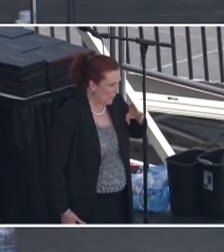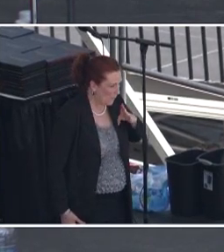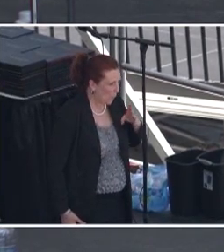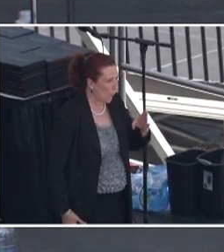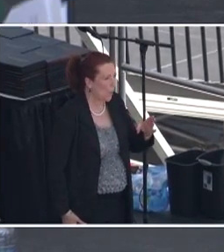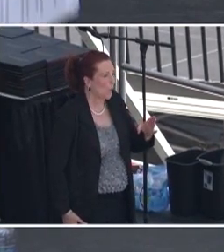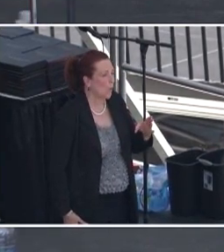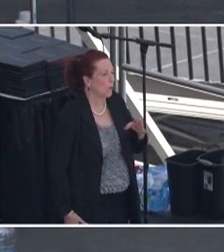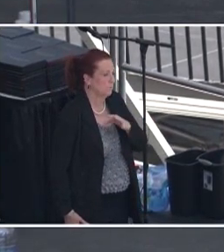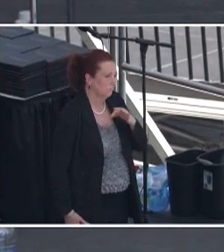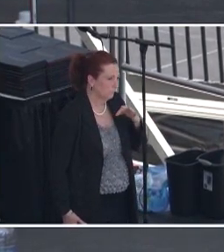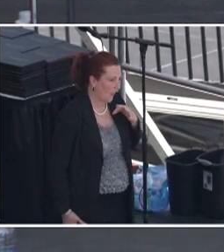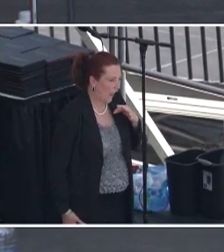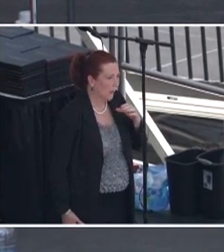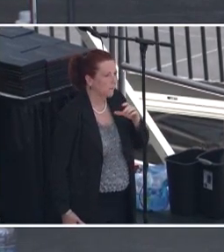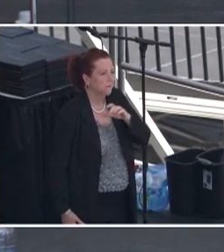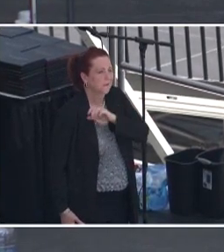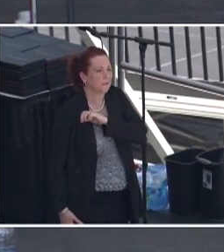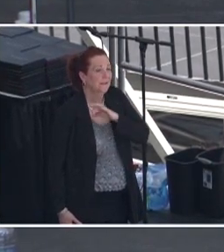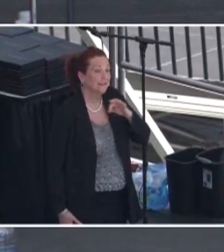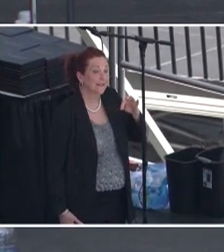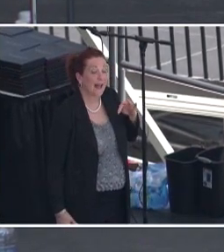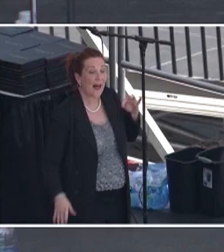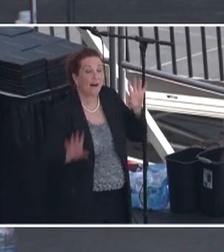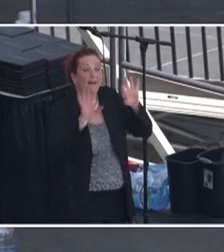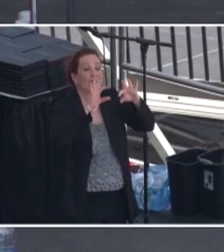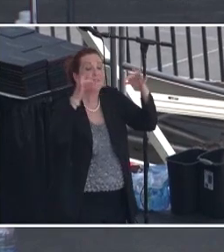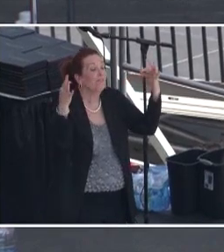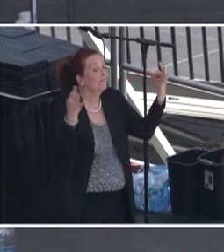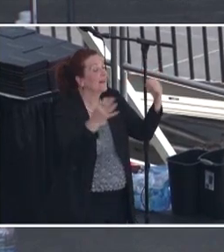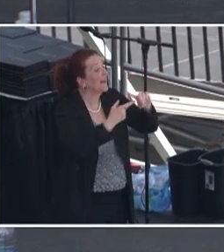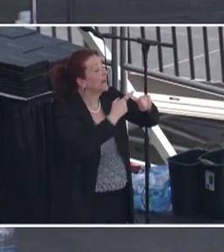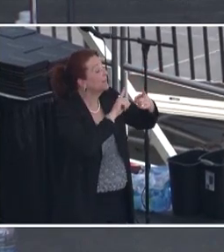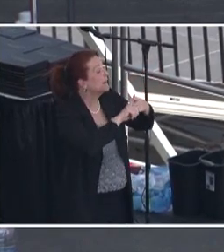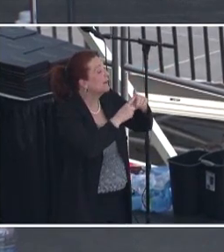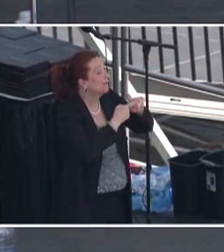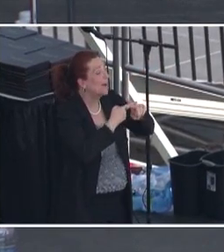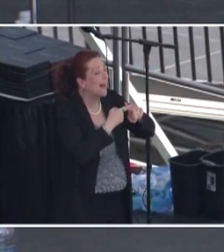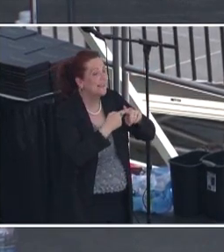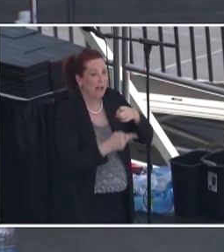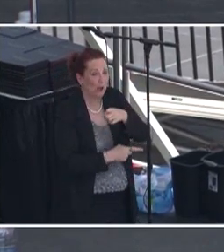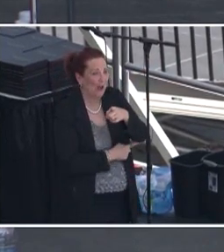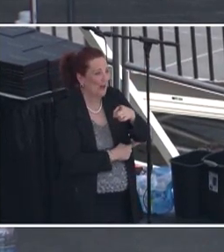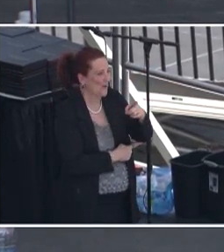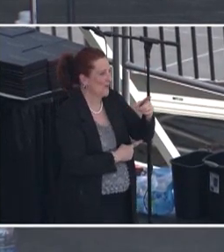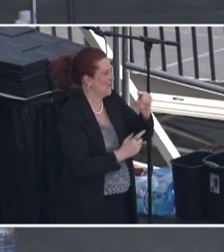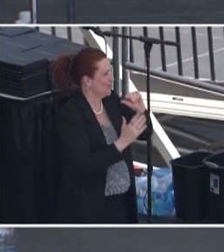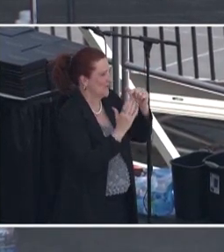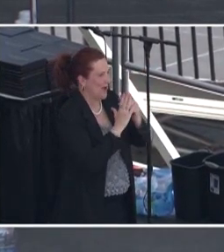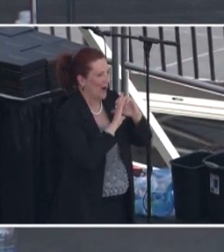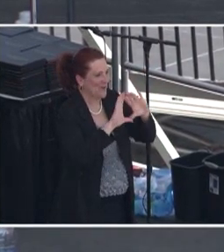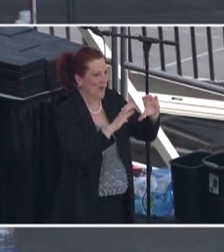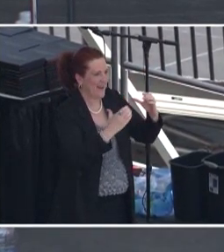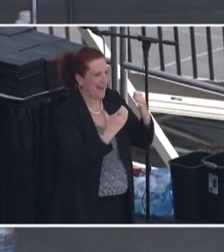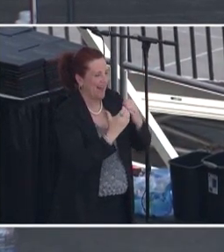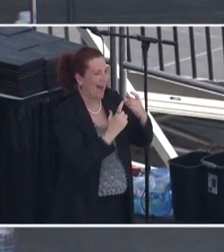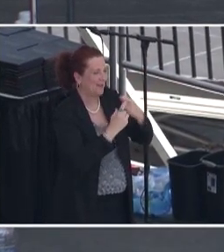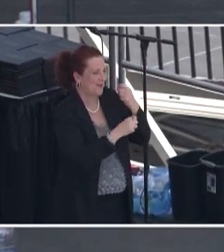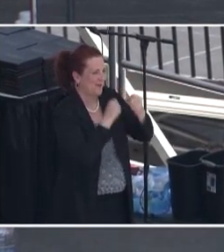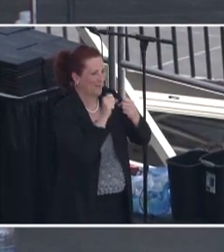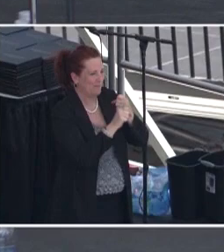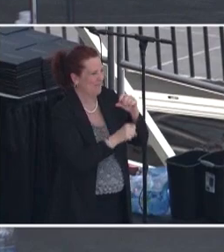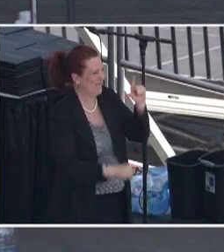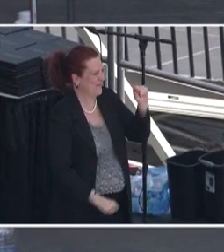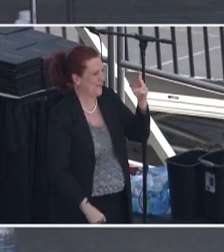guests, family and friends, and the graduating class of 2017. I